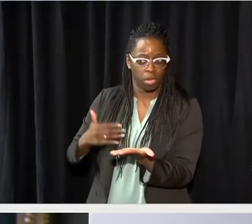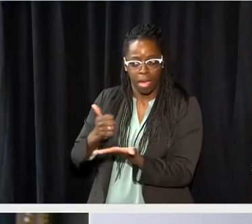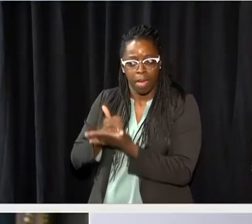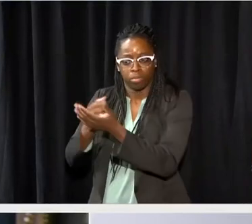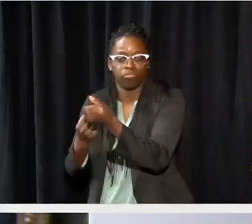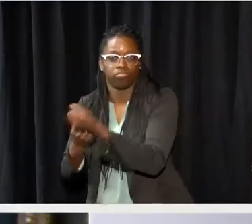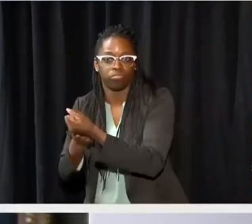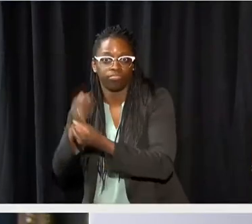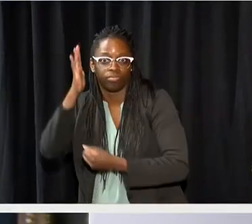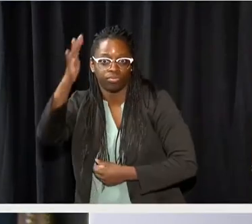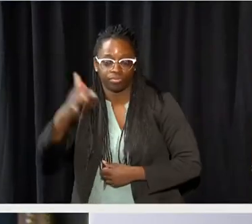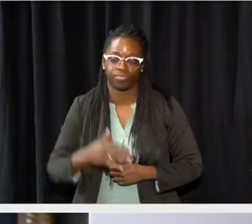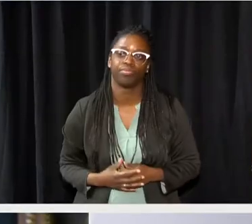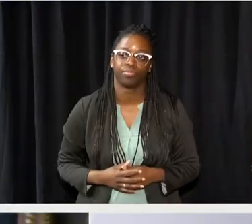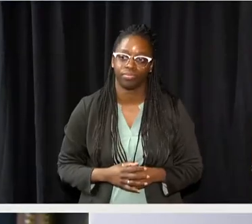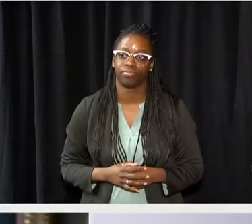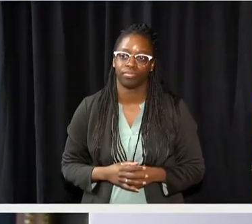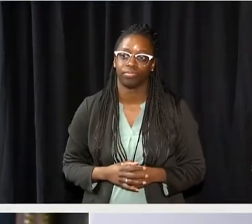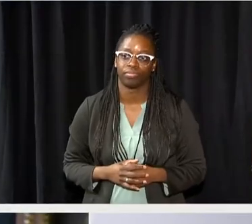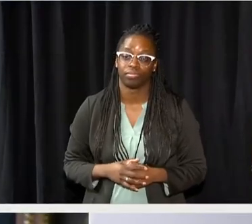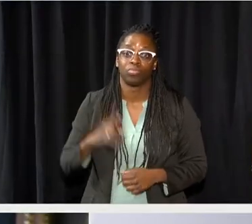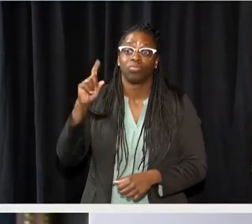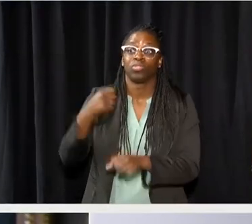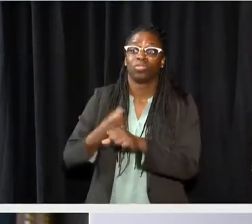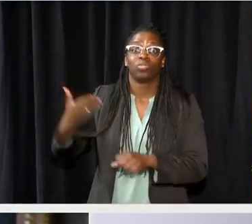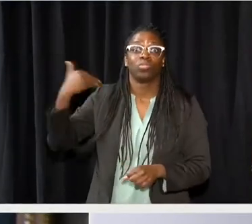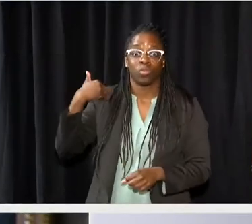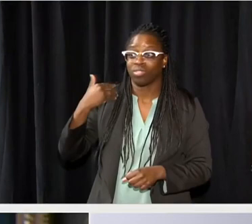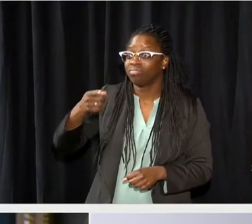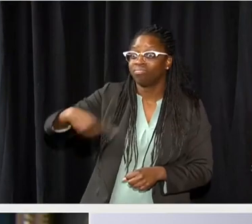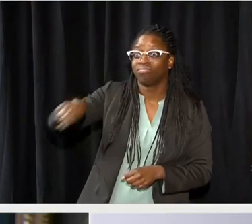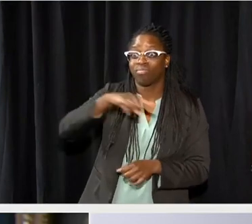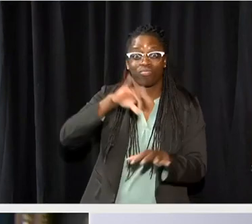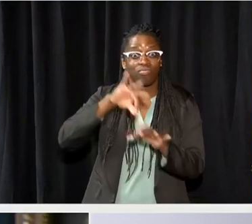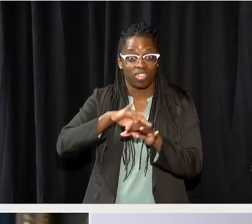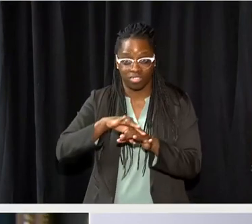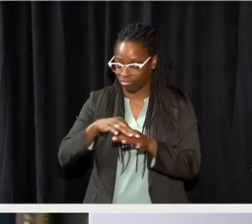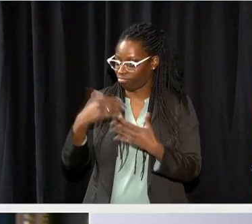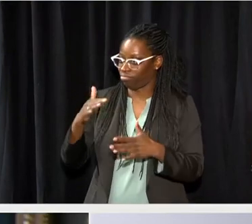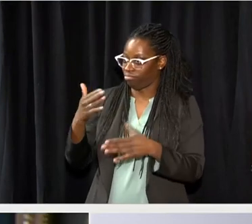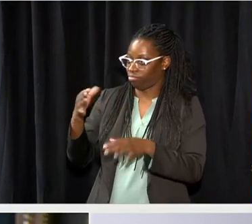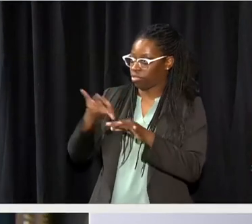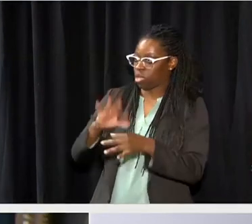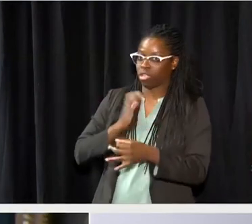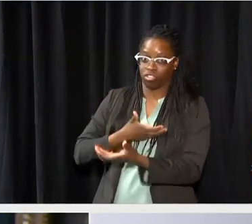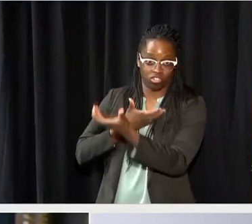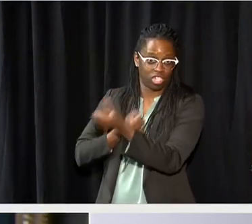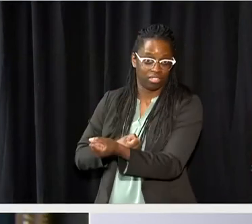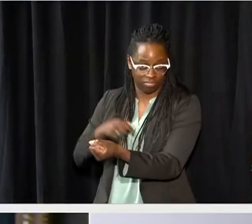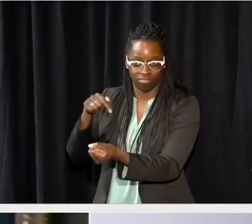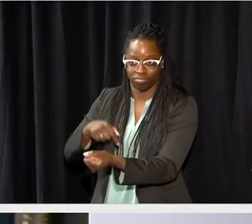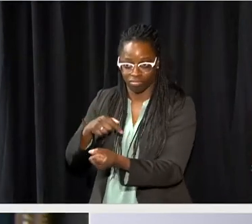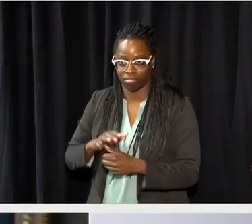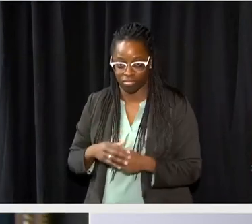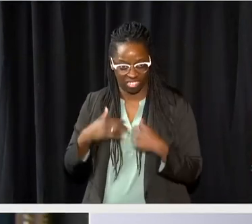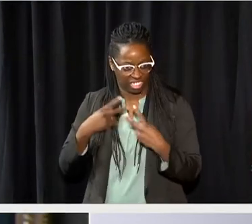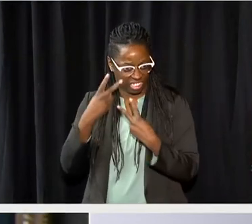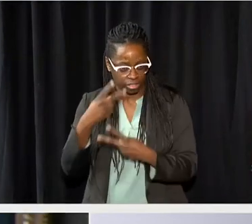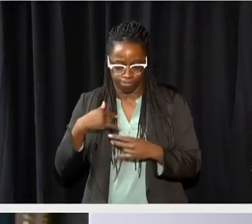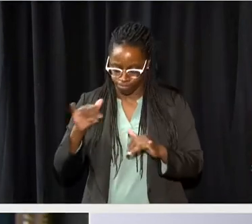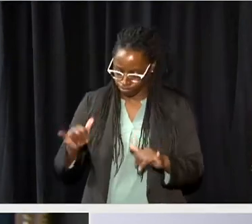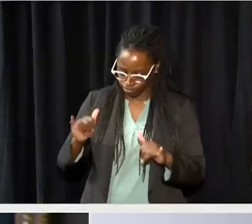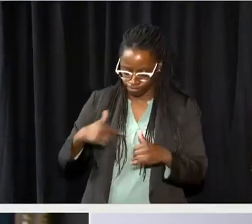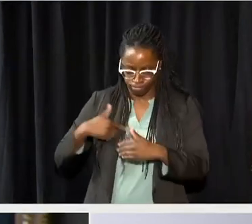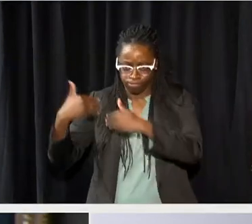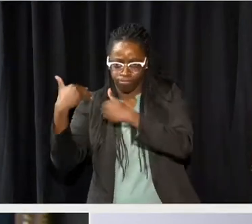your trust in us, and we've worked hard every day to try to live up to that responsibility. The whole way